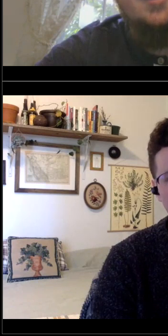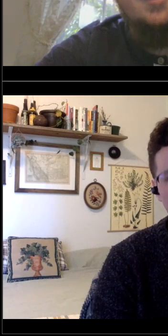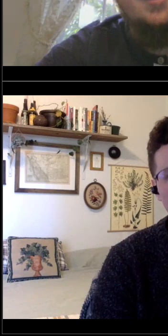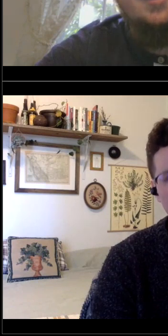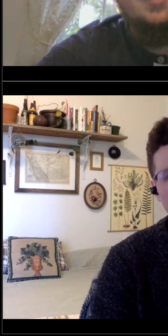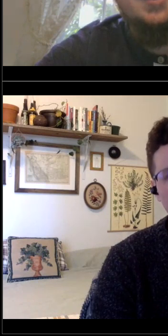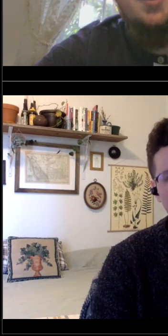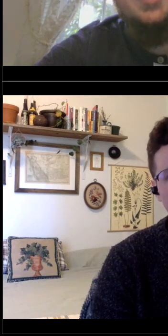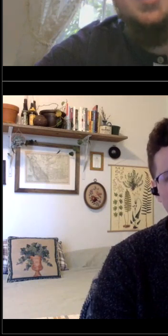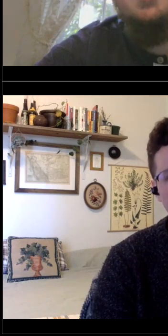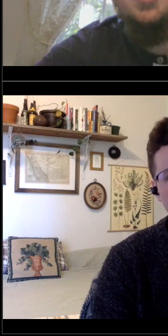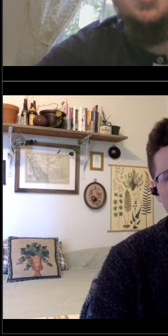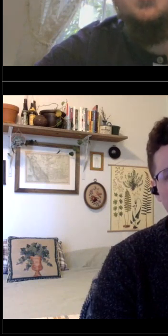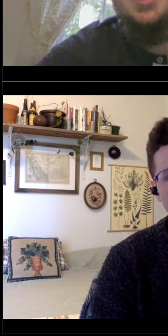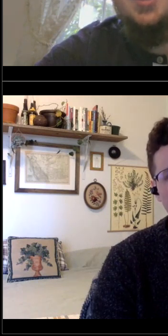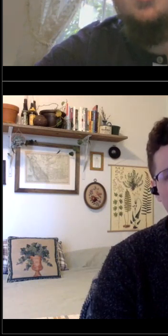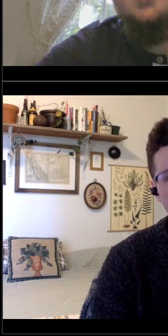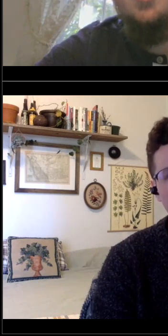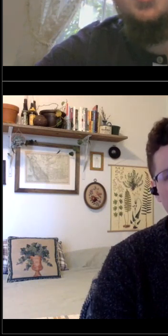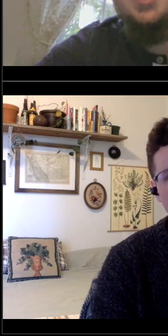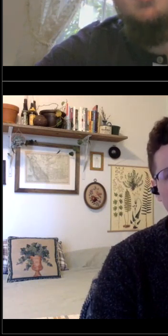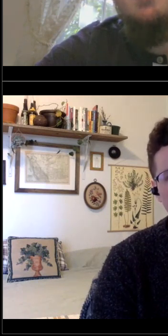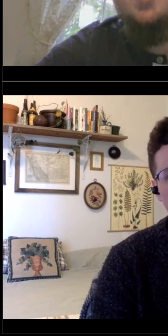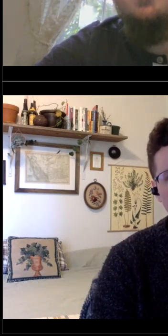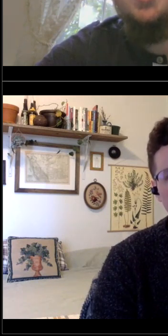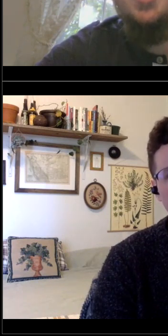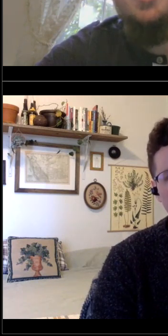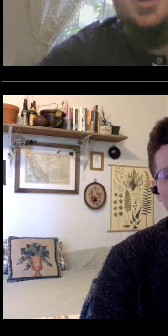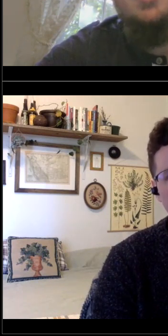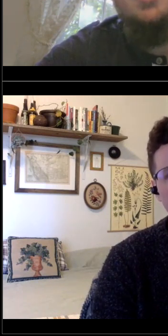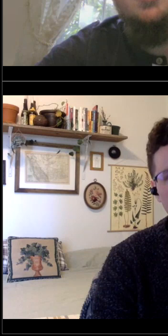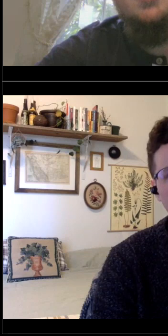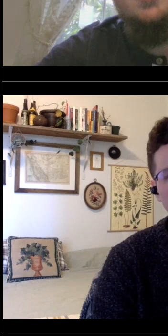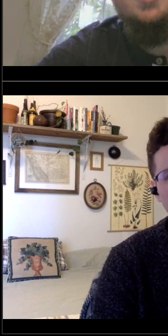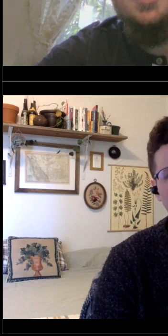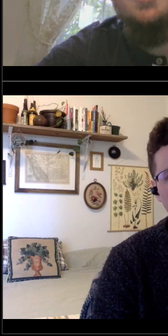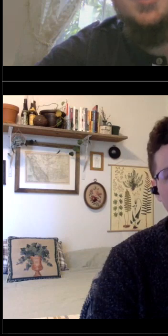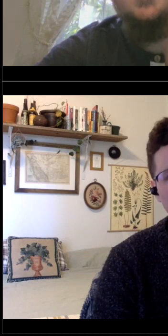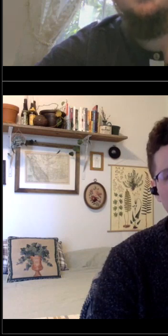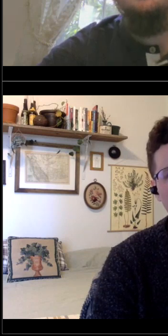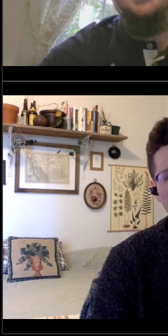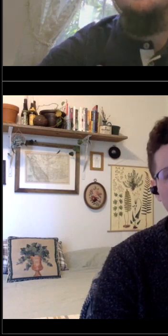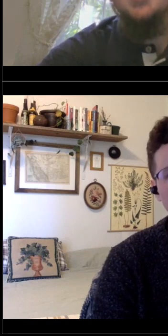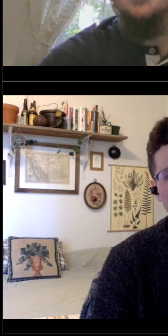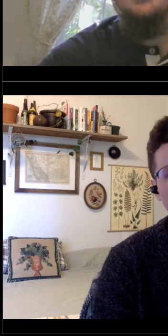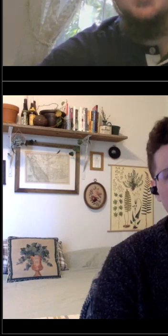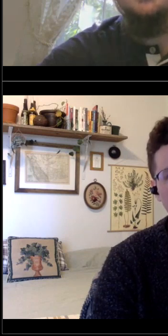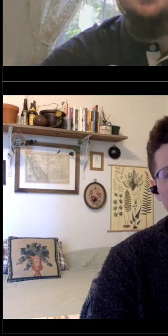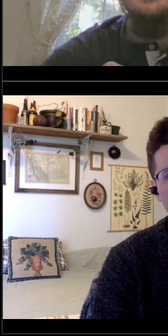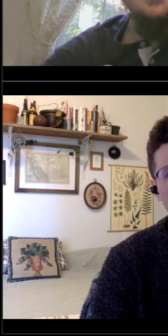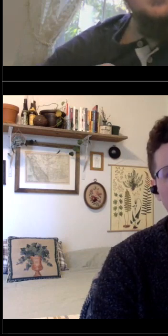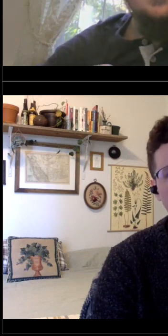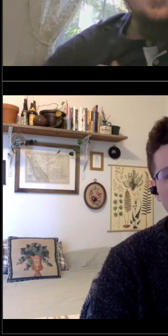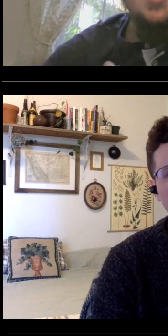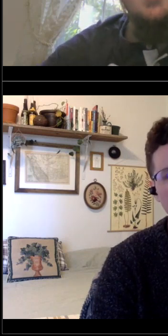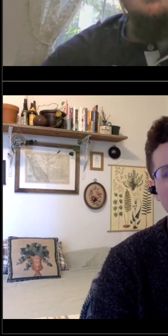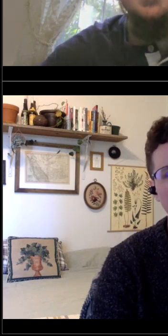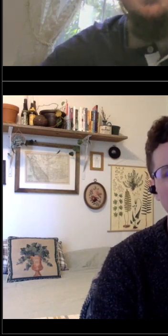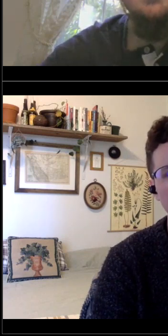they. Mm-hmm. So it seems to, again, only come up when we're talking about specific non-binary they.